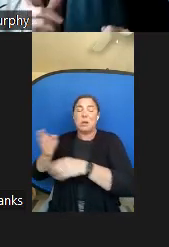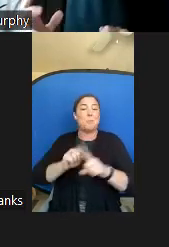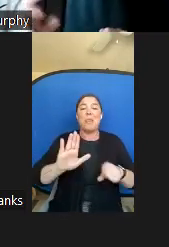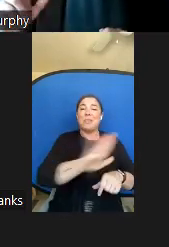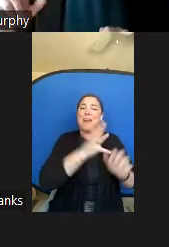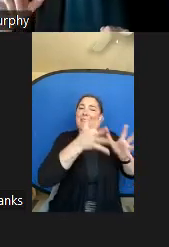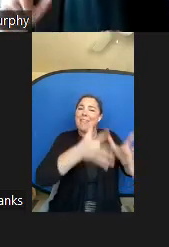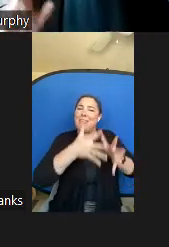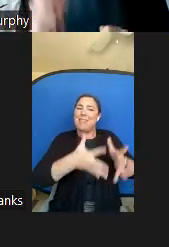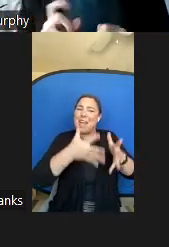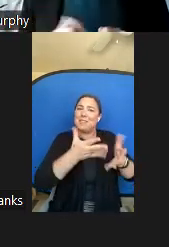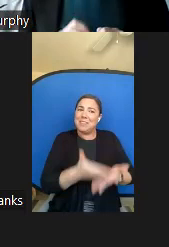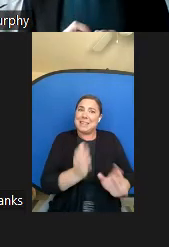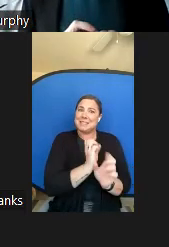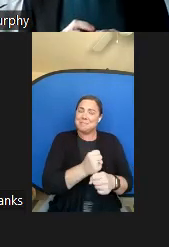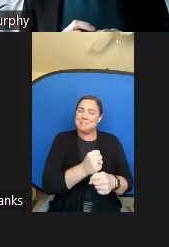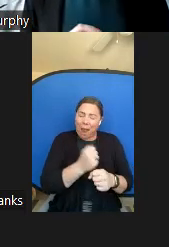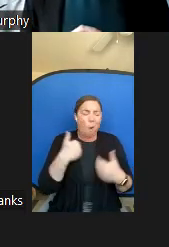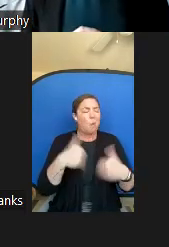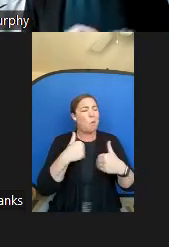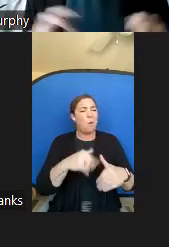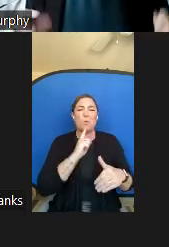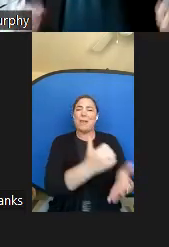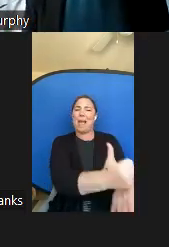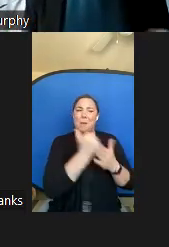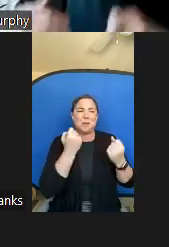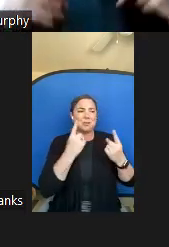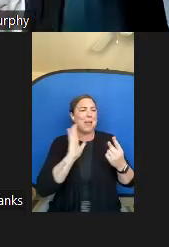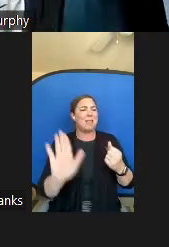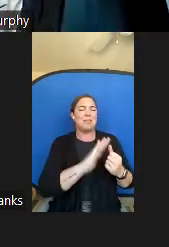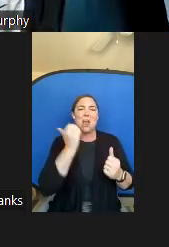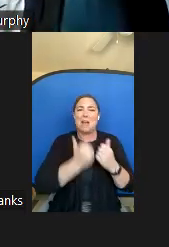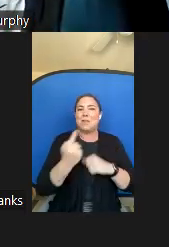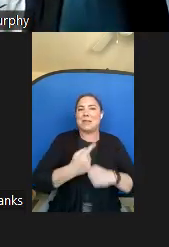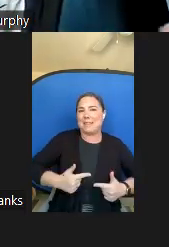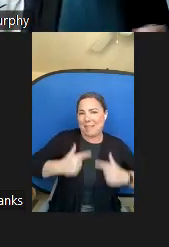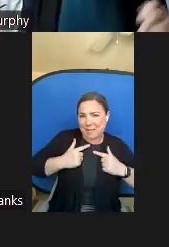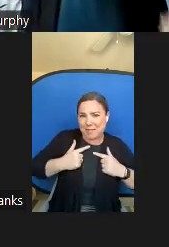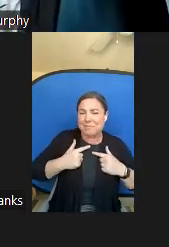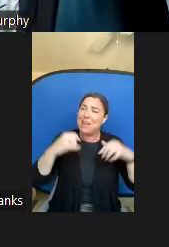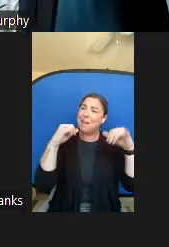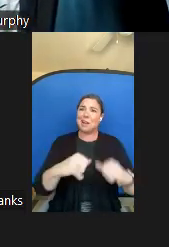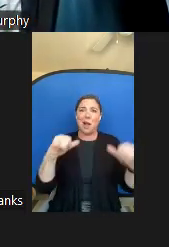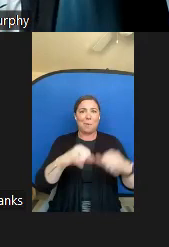can capture some remarkable insights into daily life of this wonderfully common occupation and what it might have been